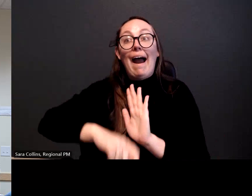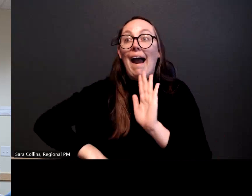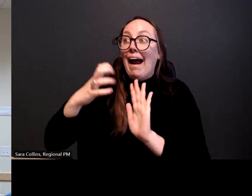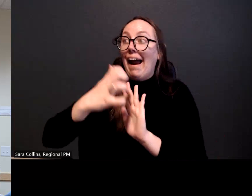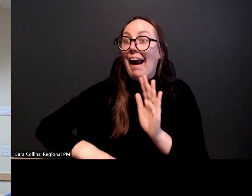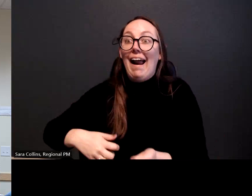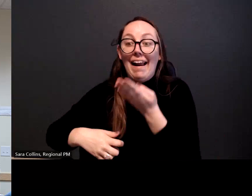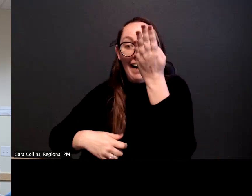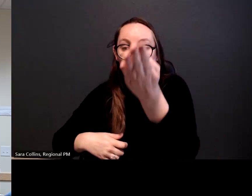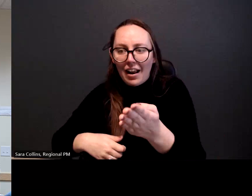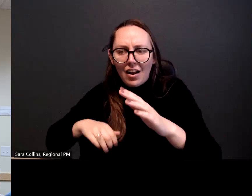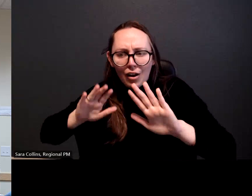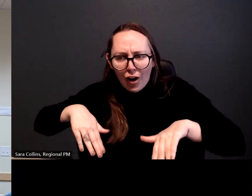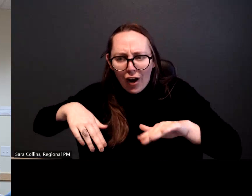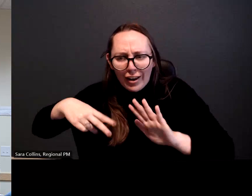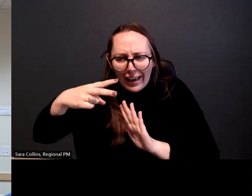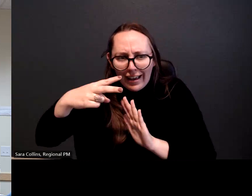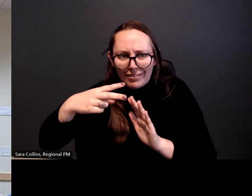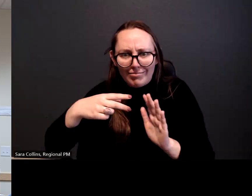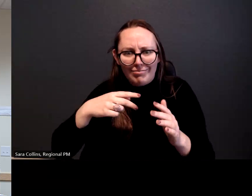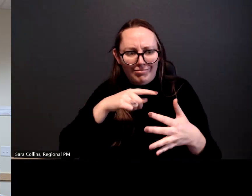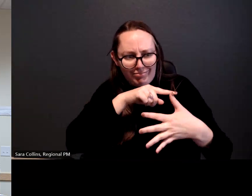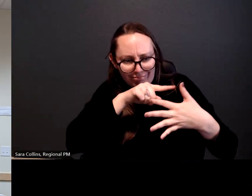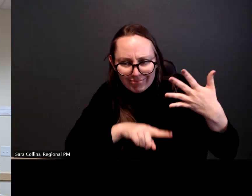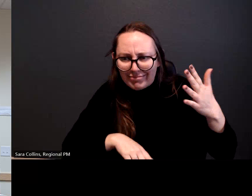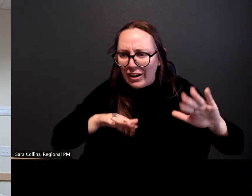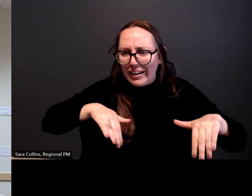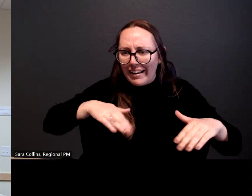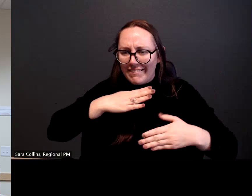The surveys are pretty good, but I question the